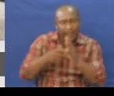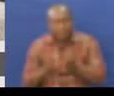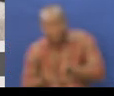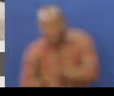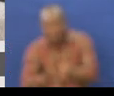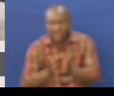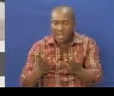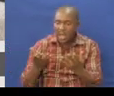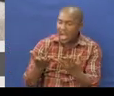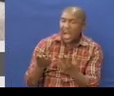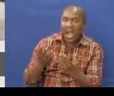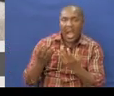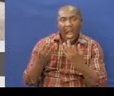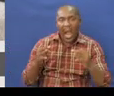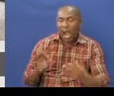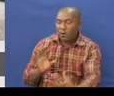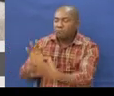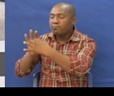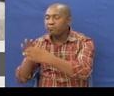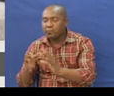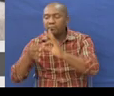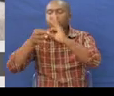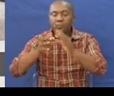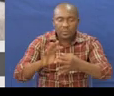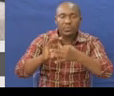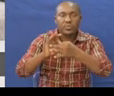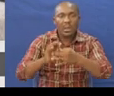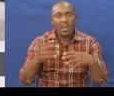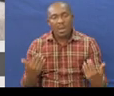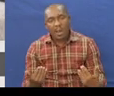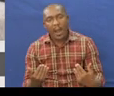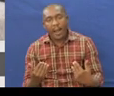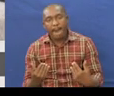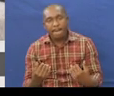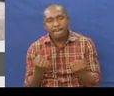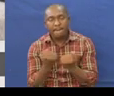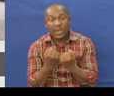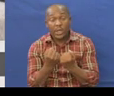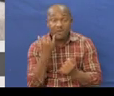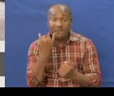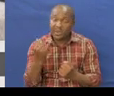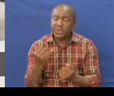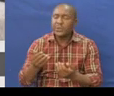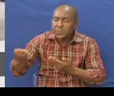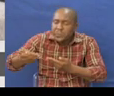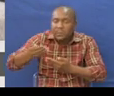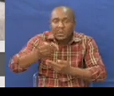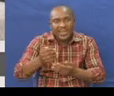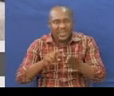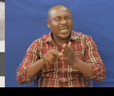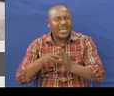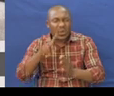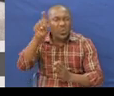of engaging with those people, gathering information from them, soliciting some information, asking them very technical